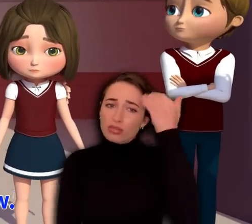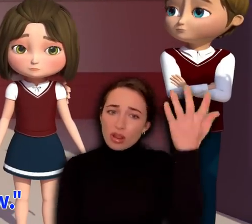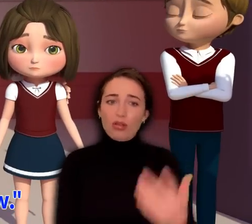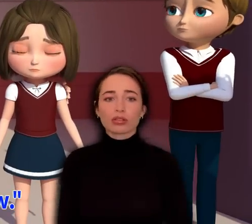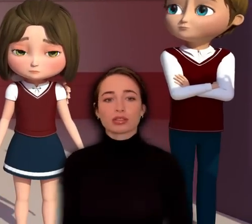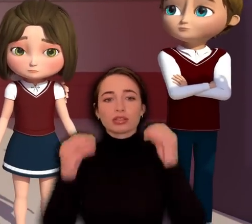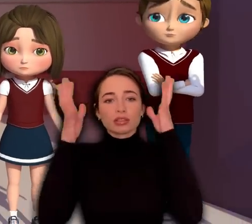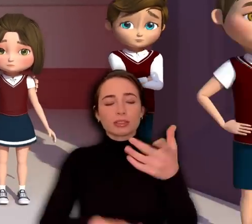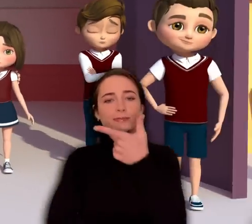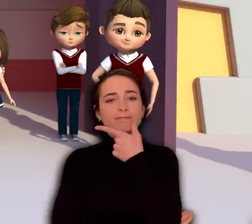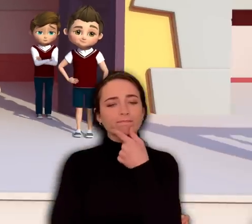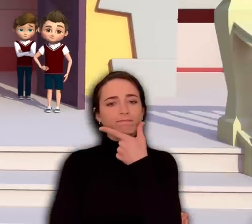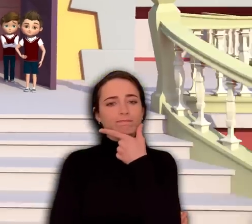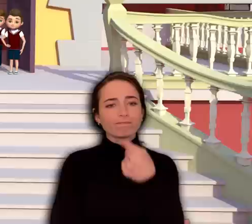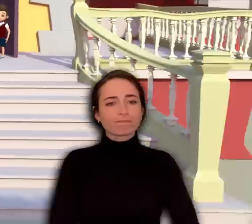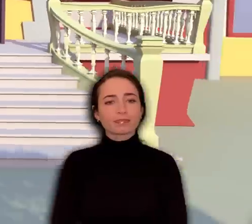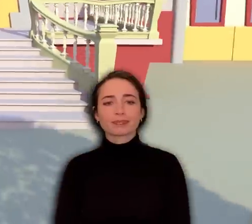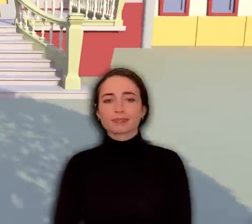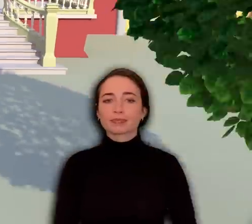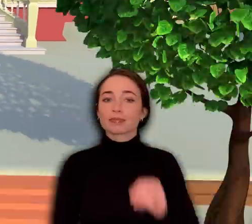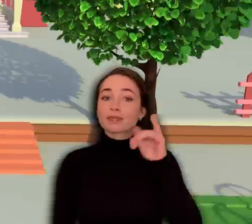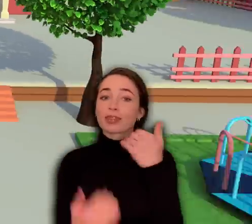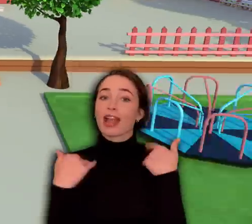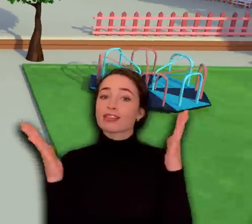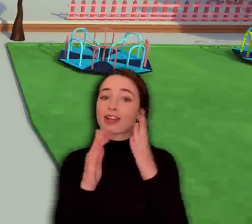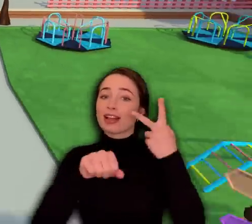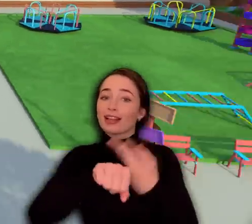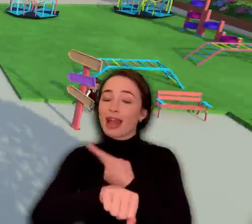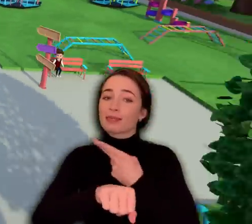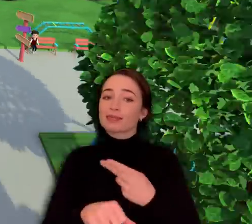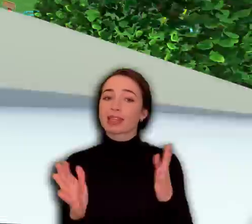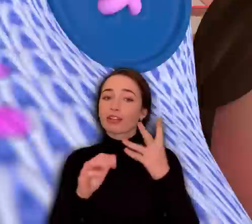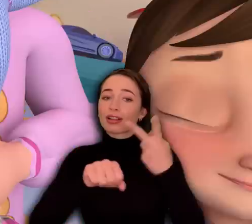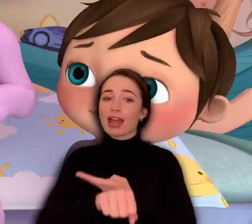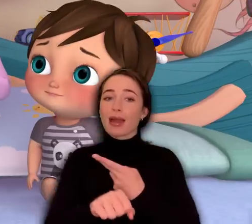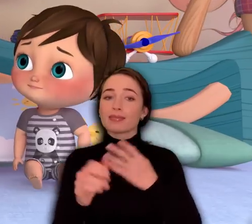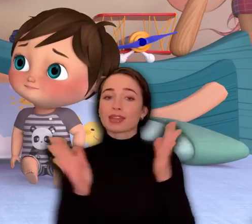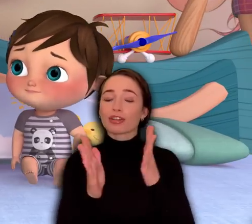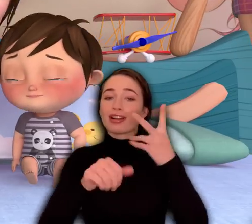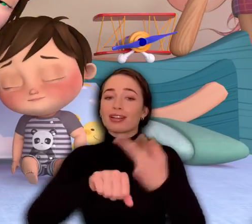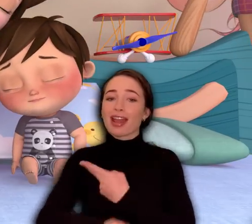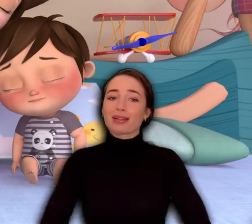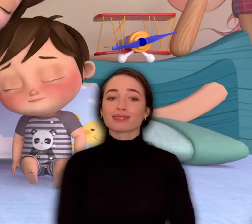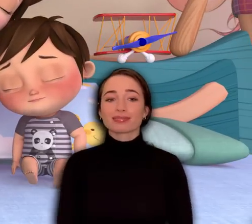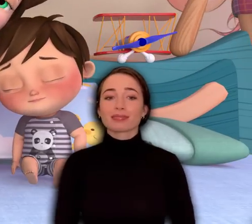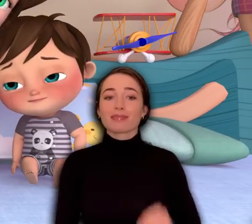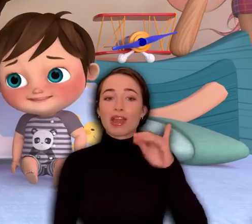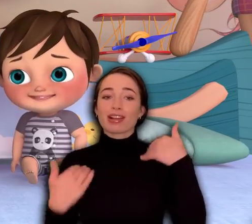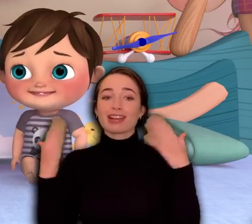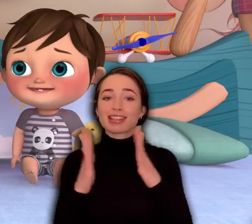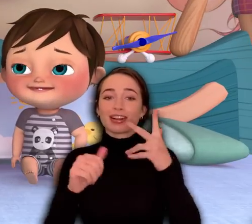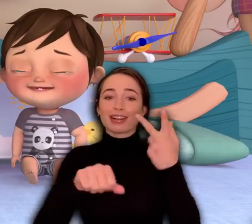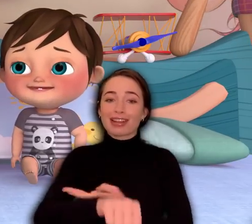the lamb you know the teacher did reply Mary had a little lamb little lamb little